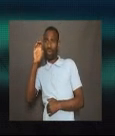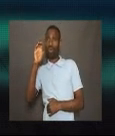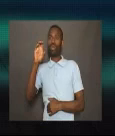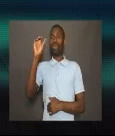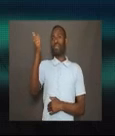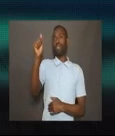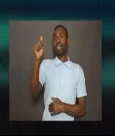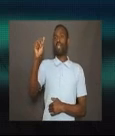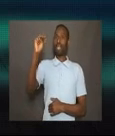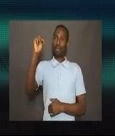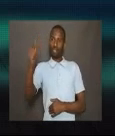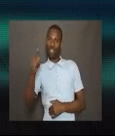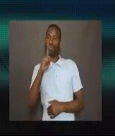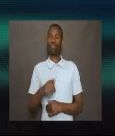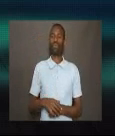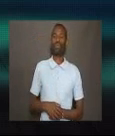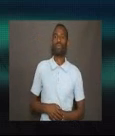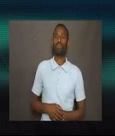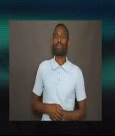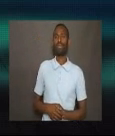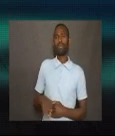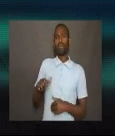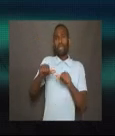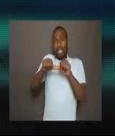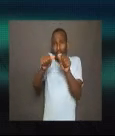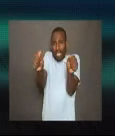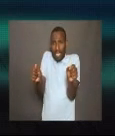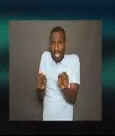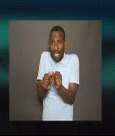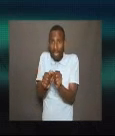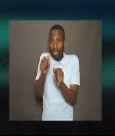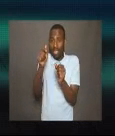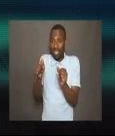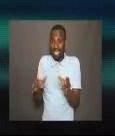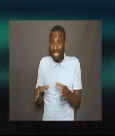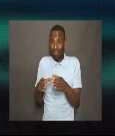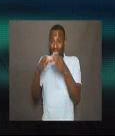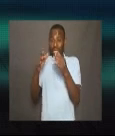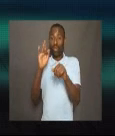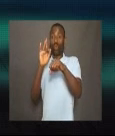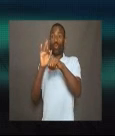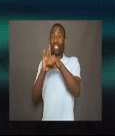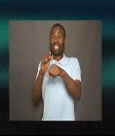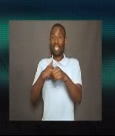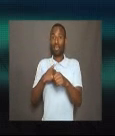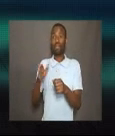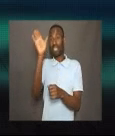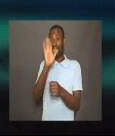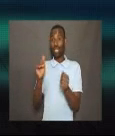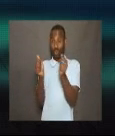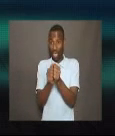510 milligrams. The area of the piston in contact with the